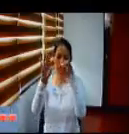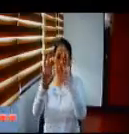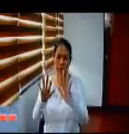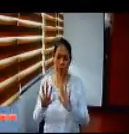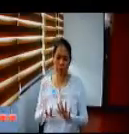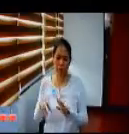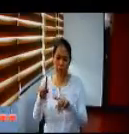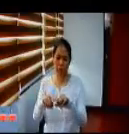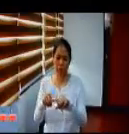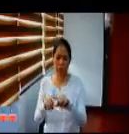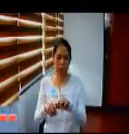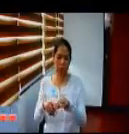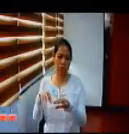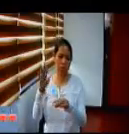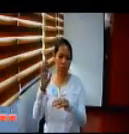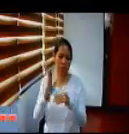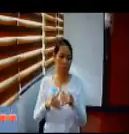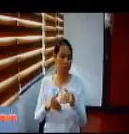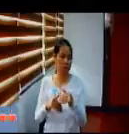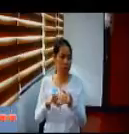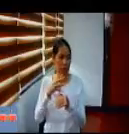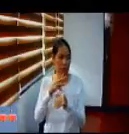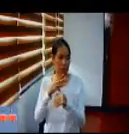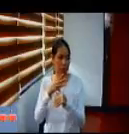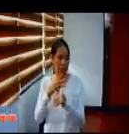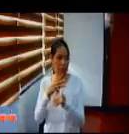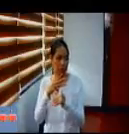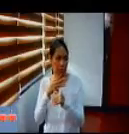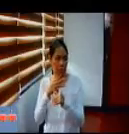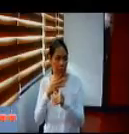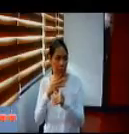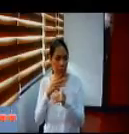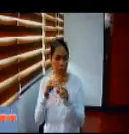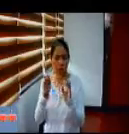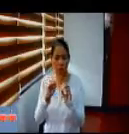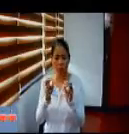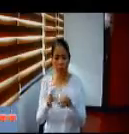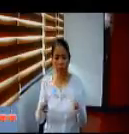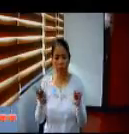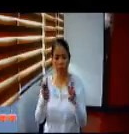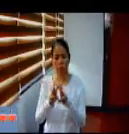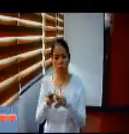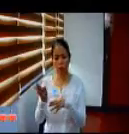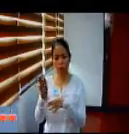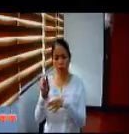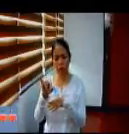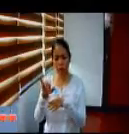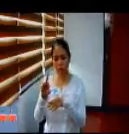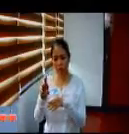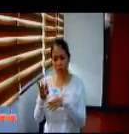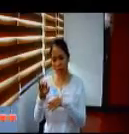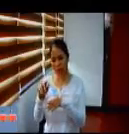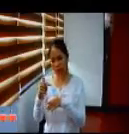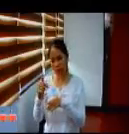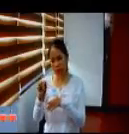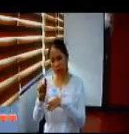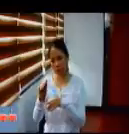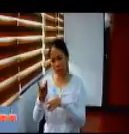than watershed supported. Walang kwentang irrigation systems po yan. And therefore, this